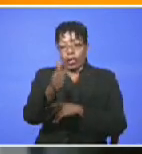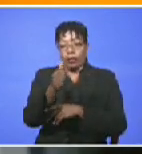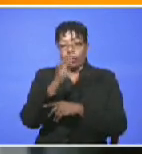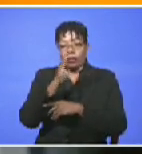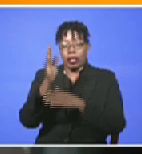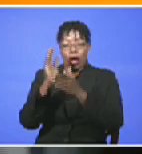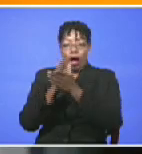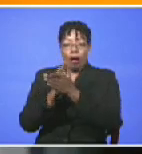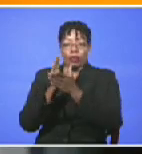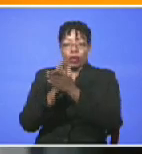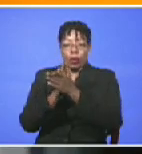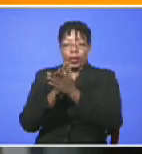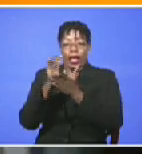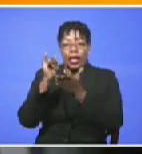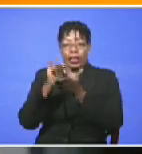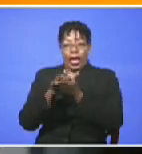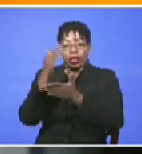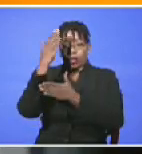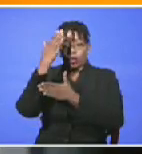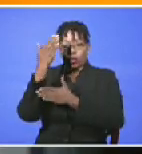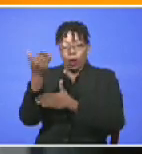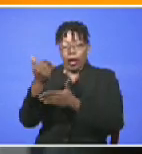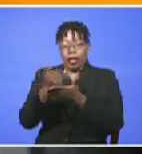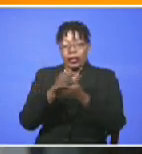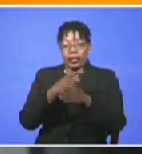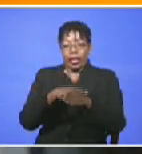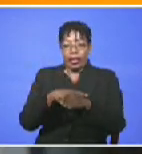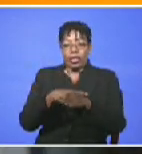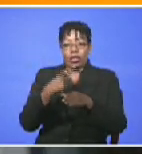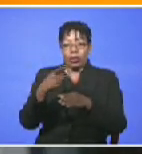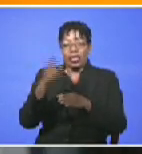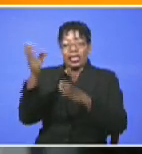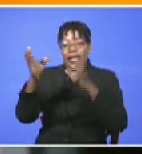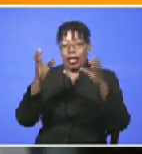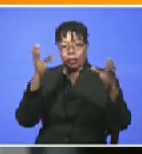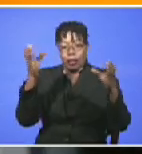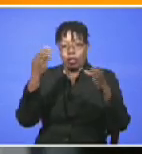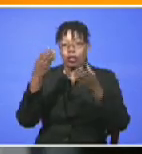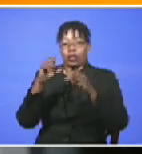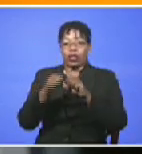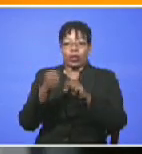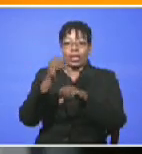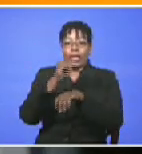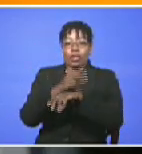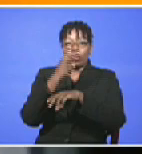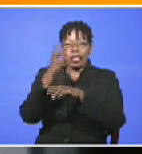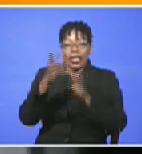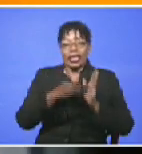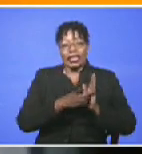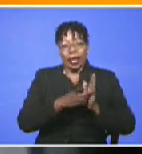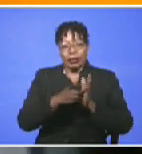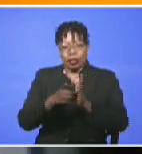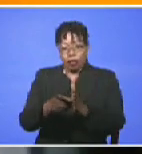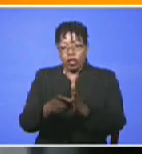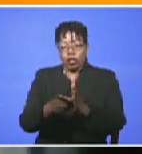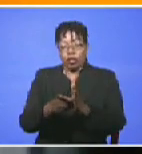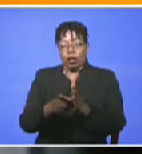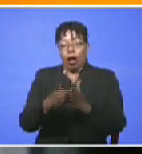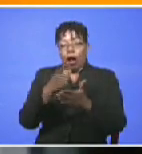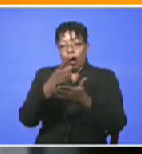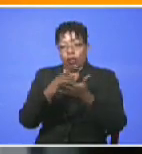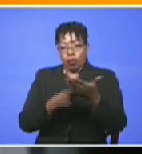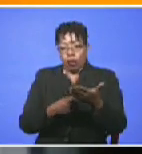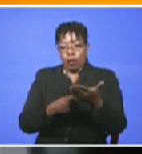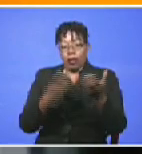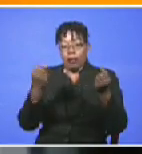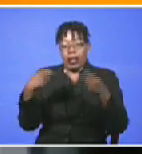be applauded, and that is why you often too must be celebrated. And so tonight you are going to see a demonstration of what many